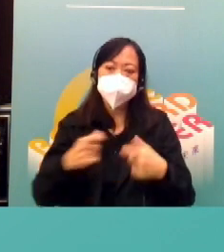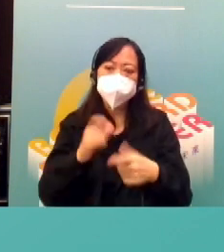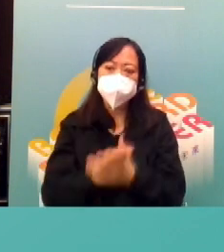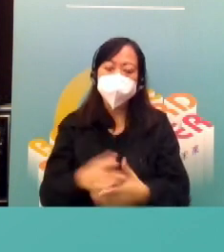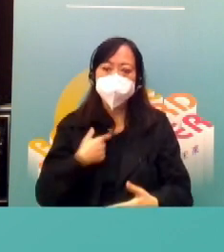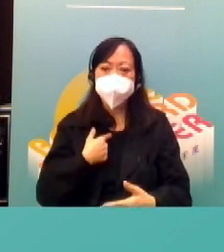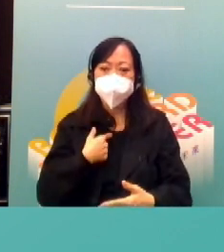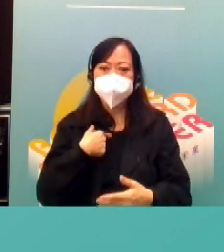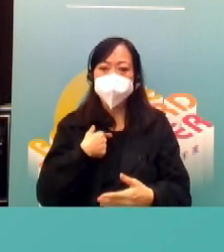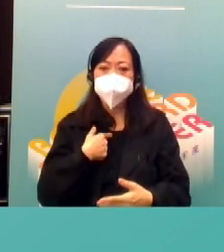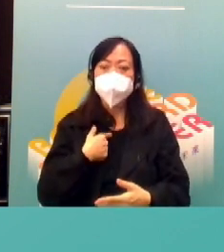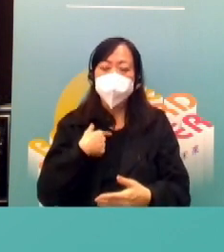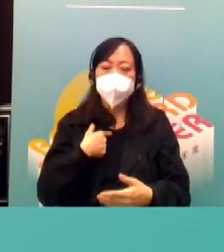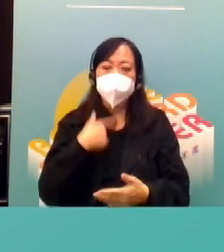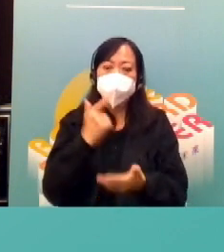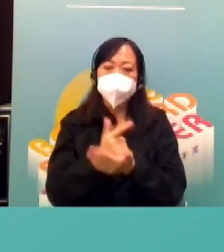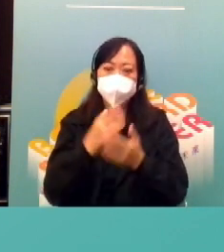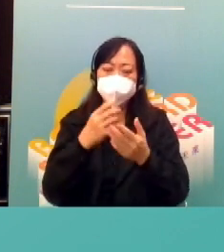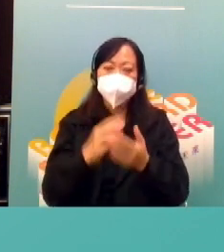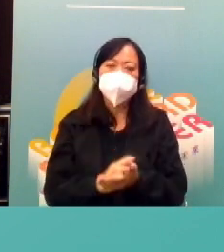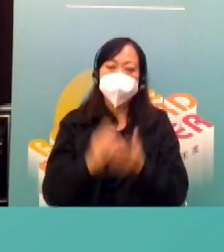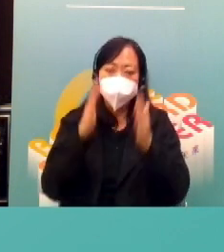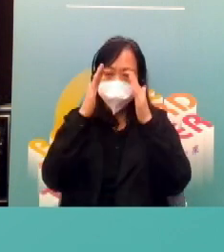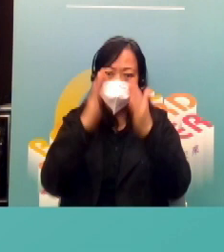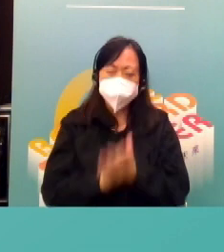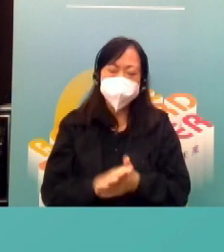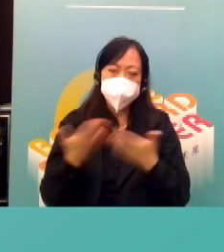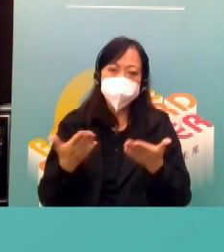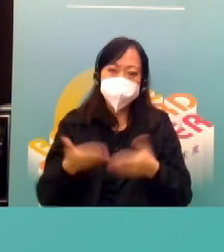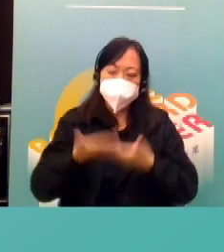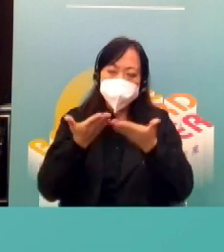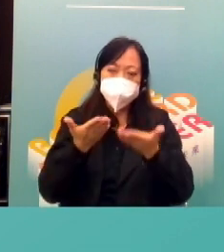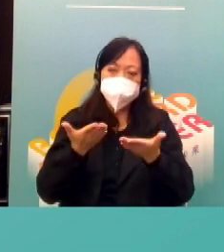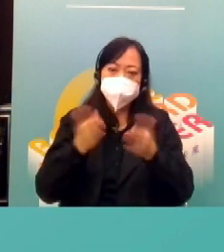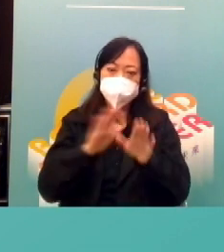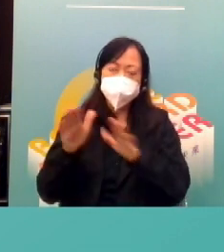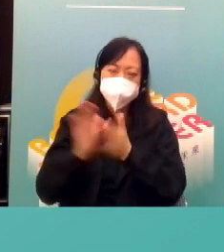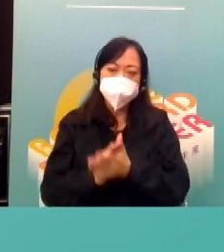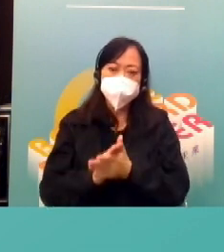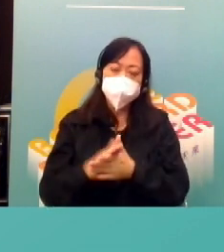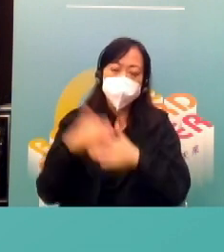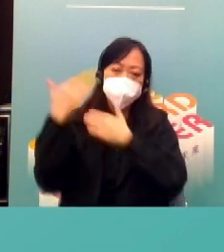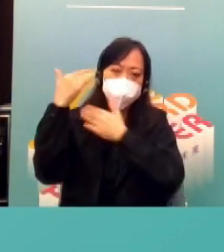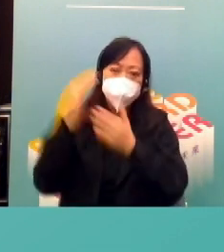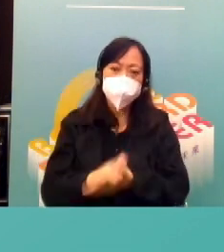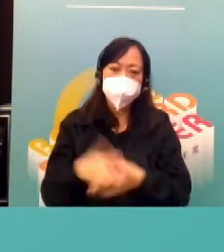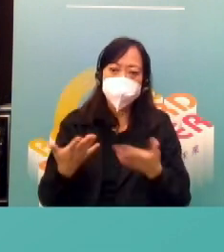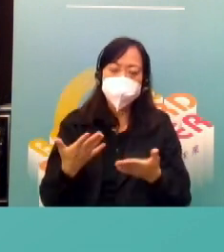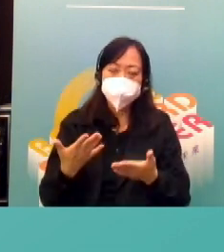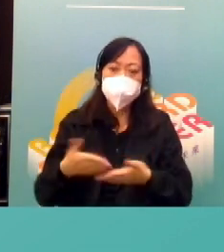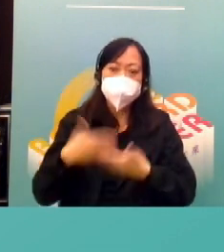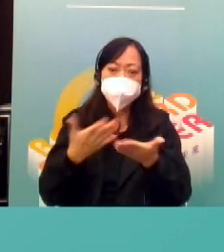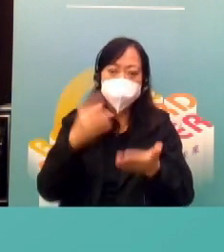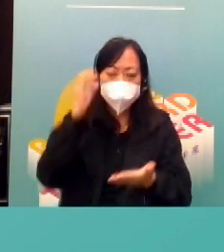provides products and services to the very poorest people, and also provides them with livelihood opportunities. And as I mentioned during the